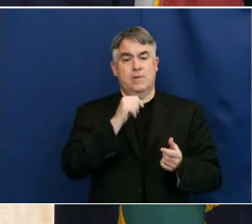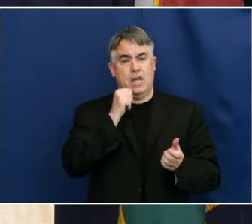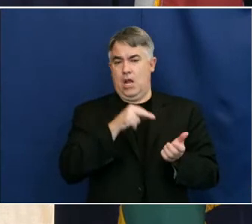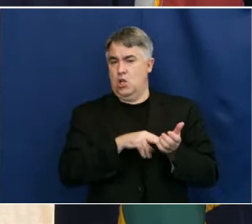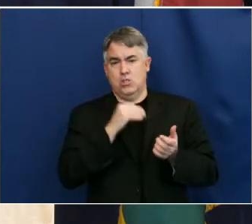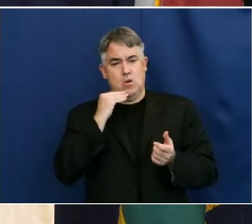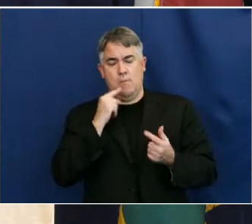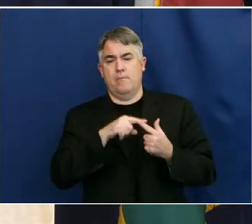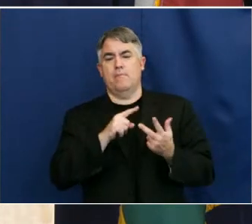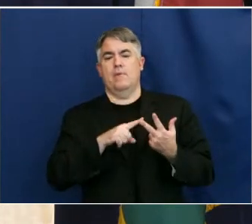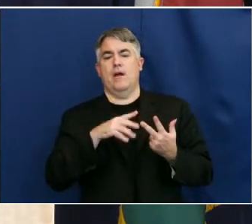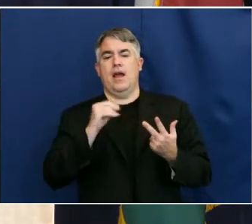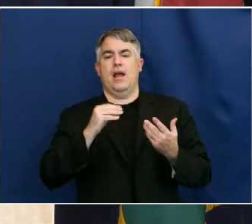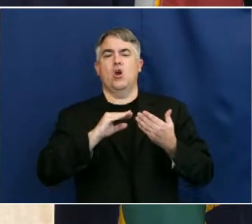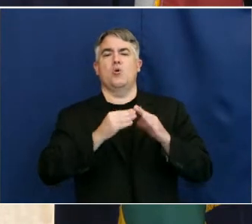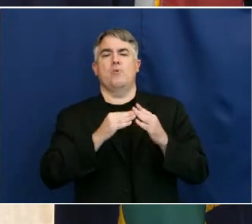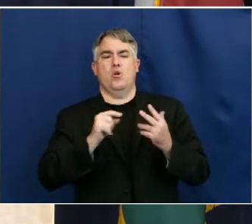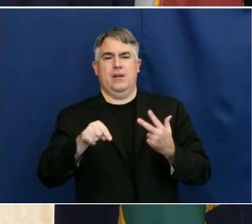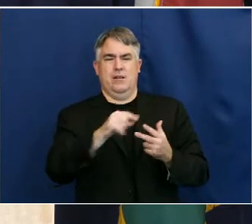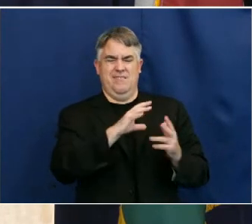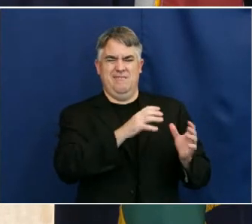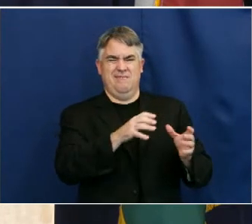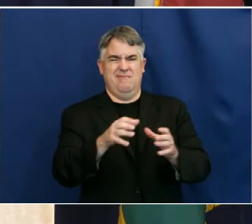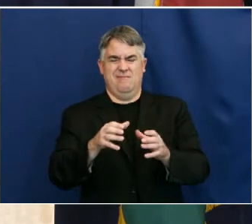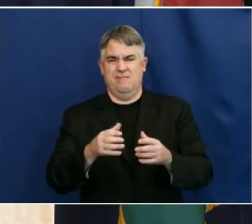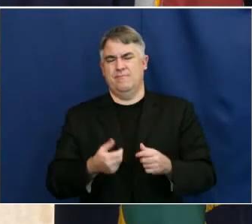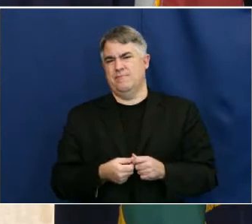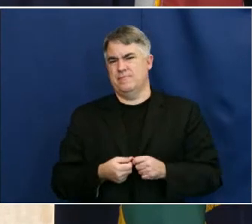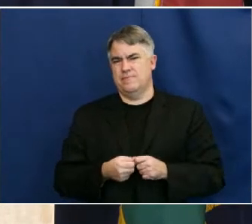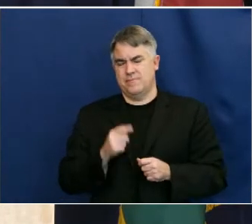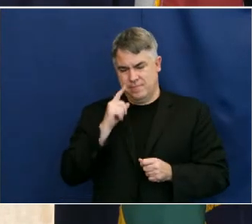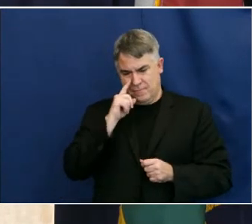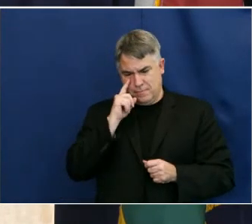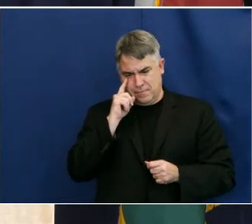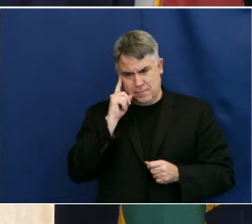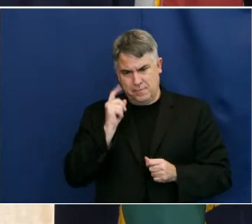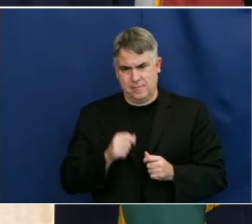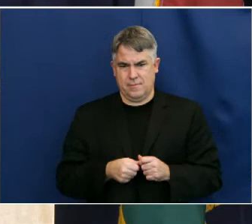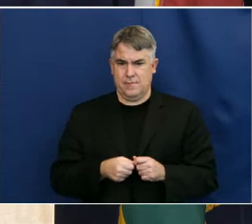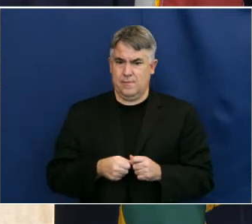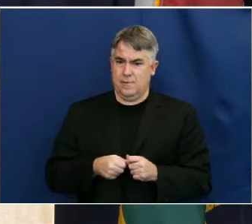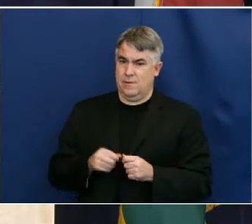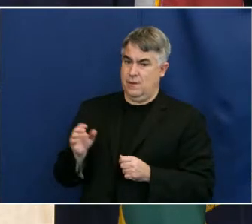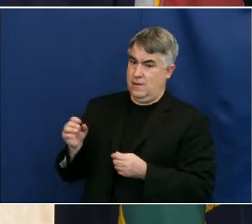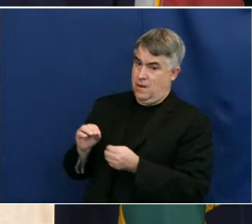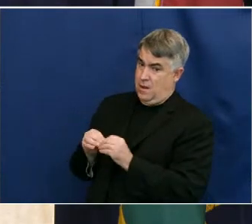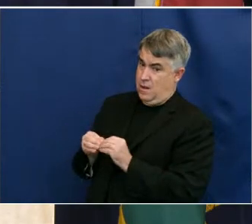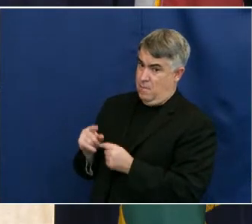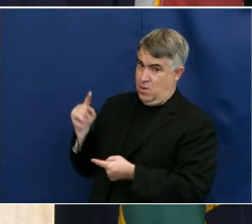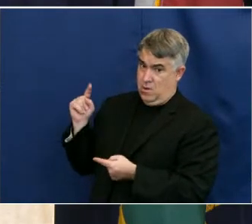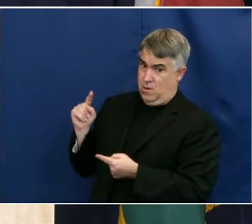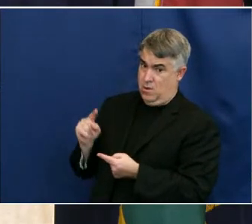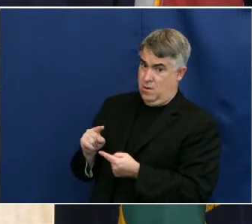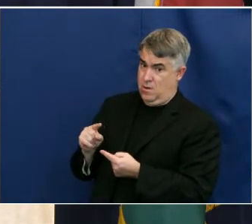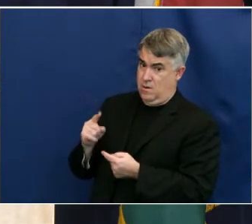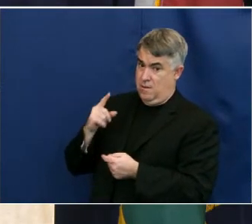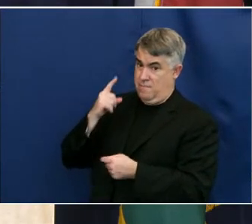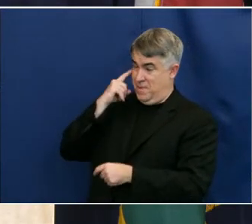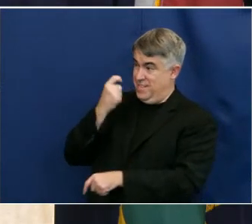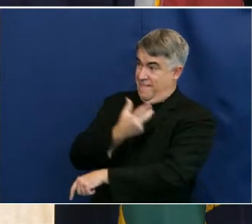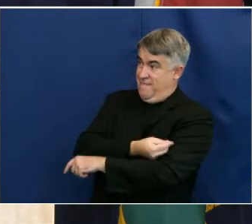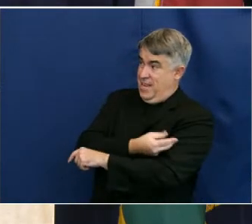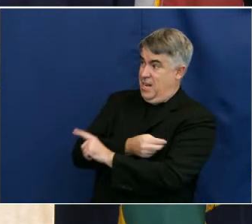Do you attribute that to the vaccine? Pardon? Do you attribute that to the vaccine? Oh, The yes. reduction Oh, in SNFs absolutely.